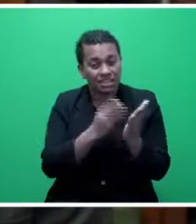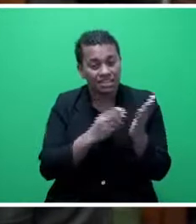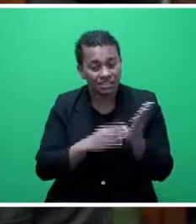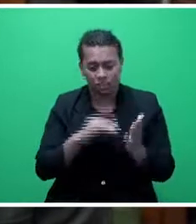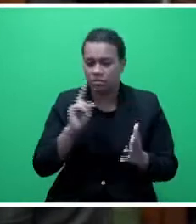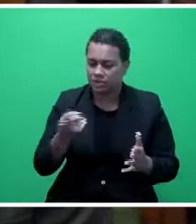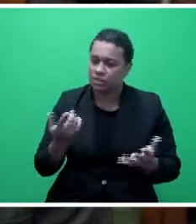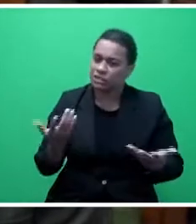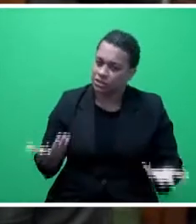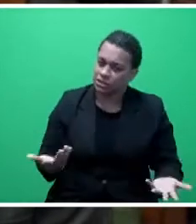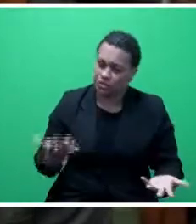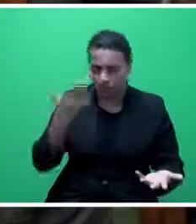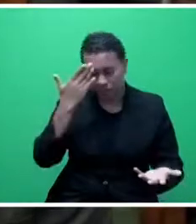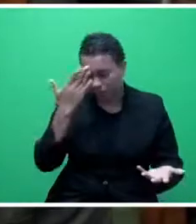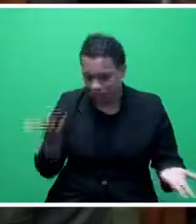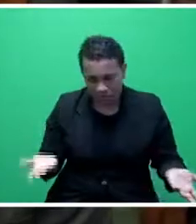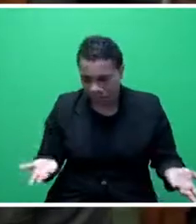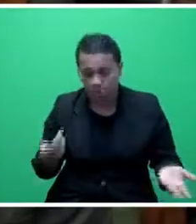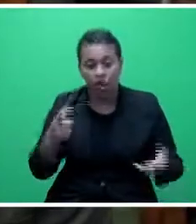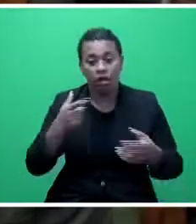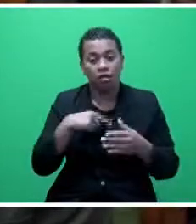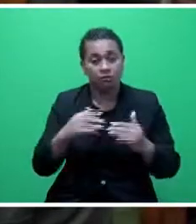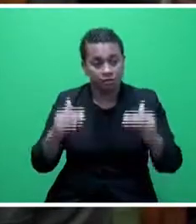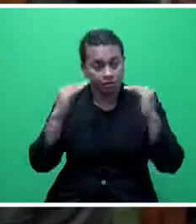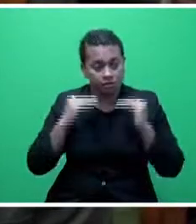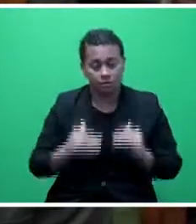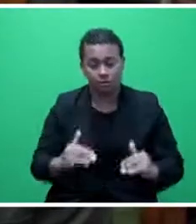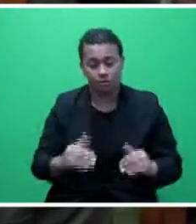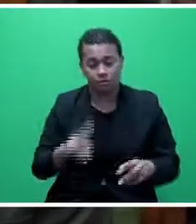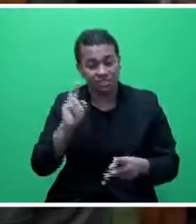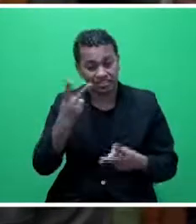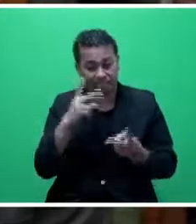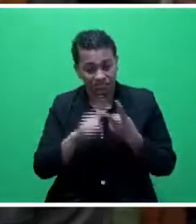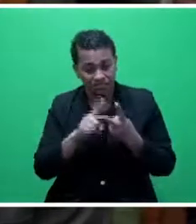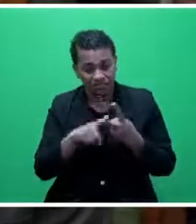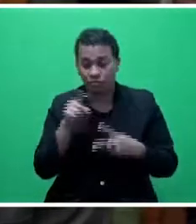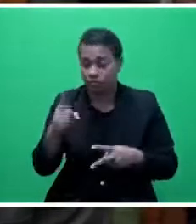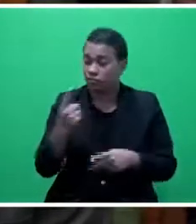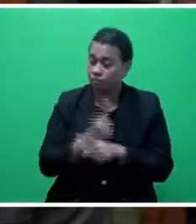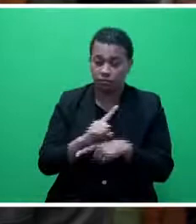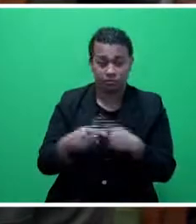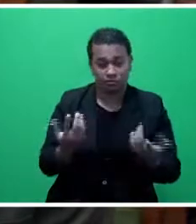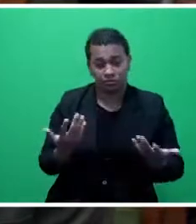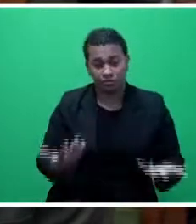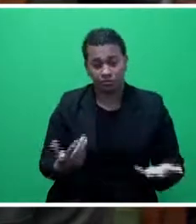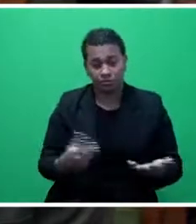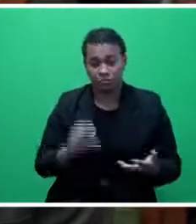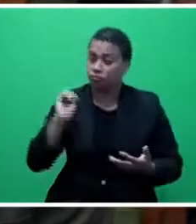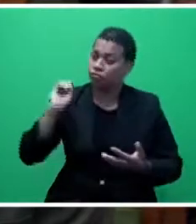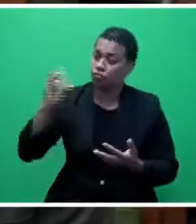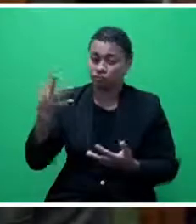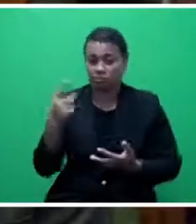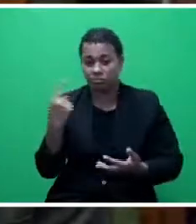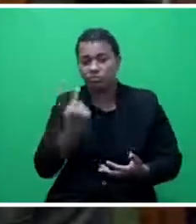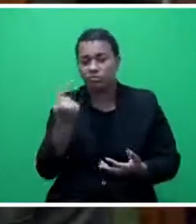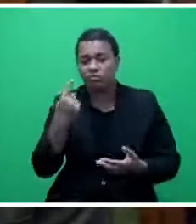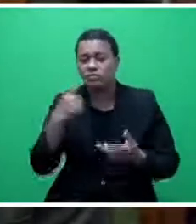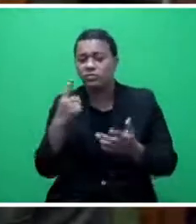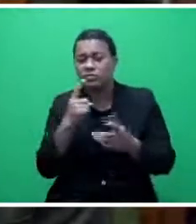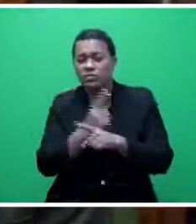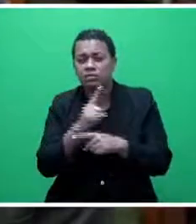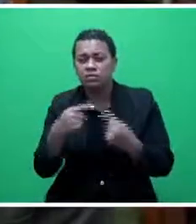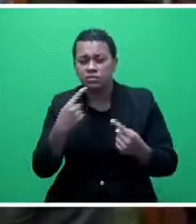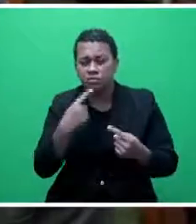point about it was that he talks about the tariff rates, and I think somebody else mentioned that it does not affect the